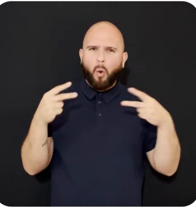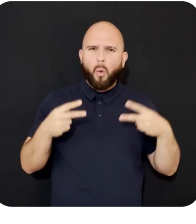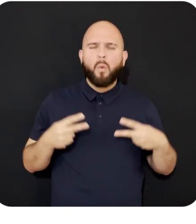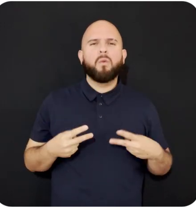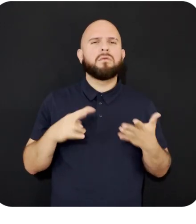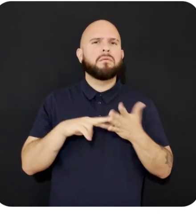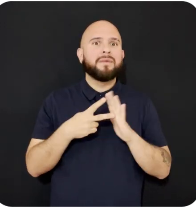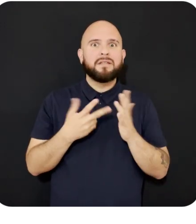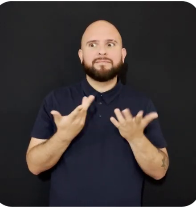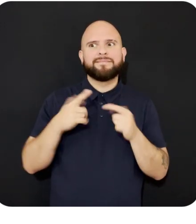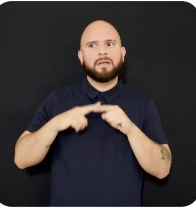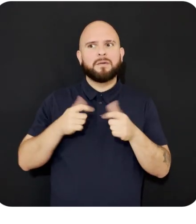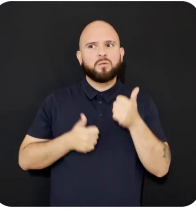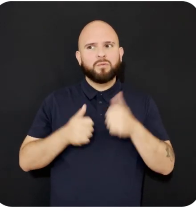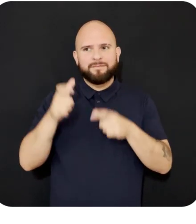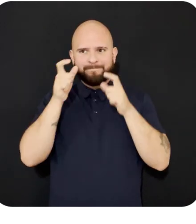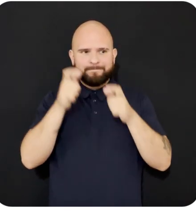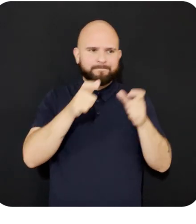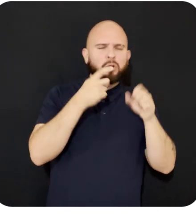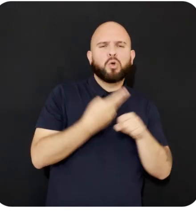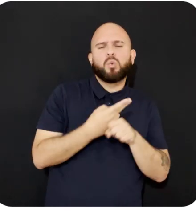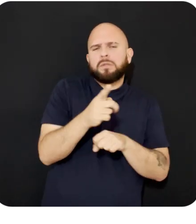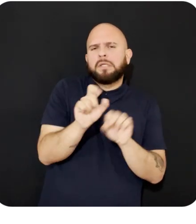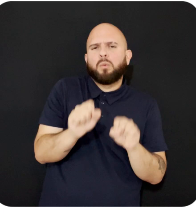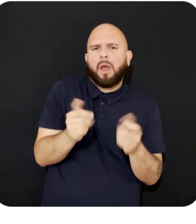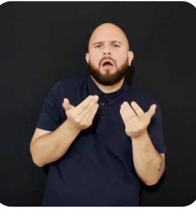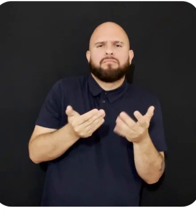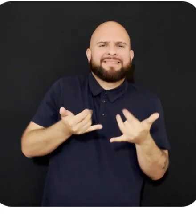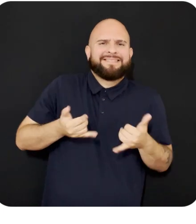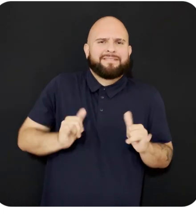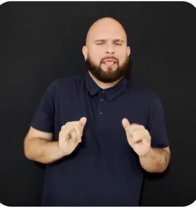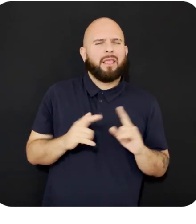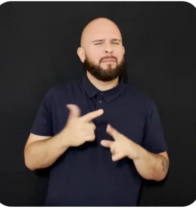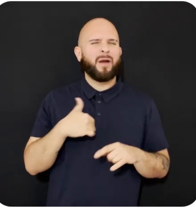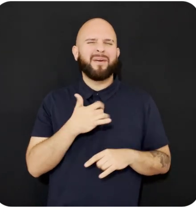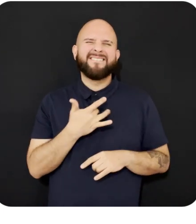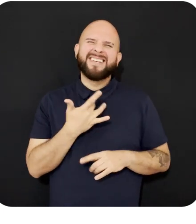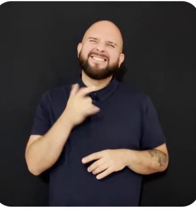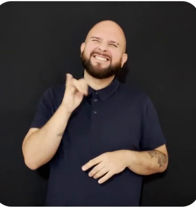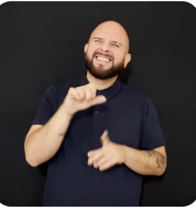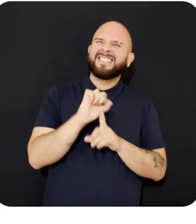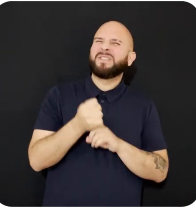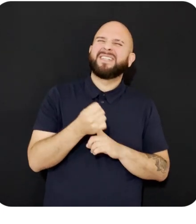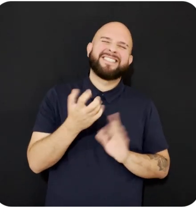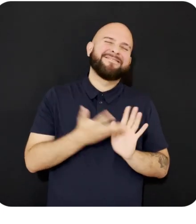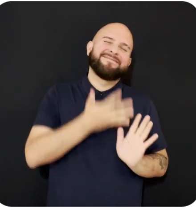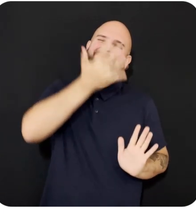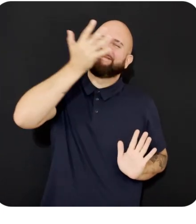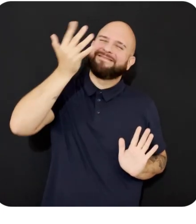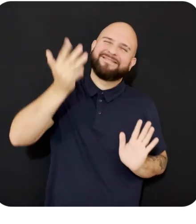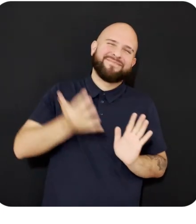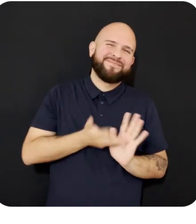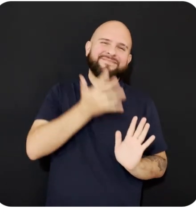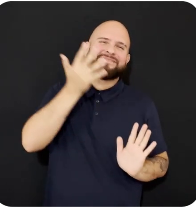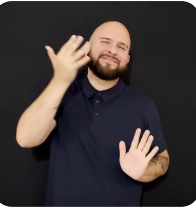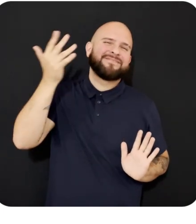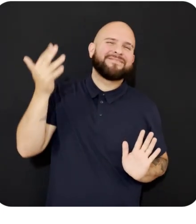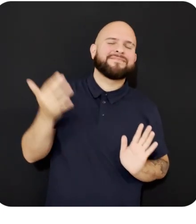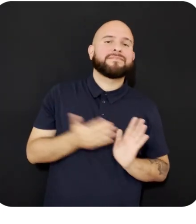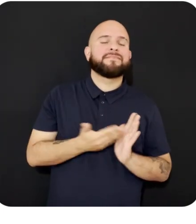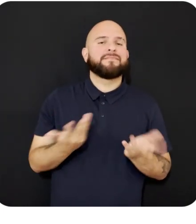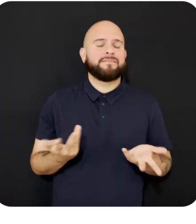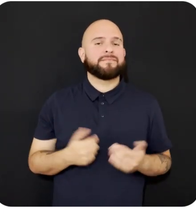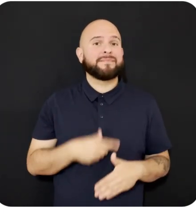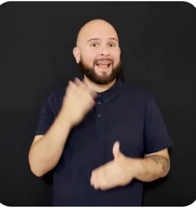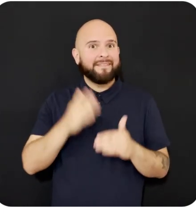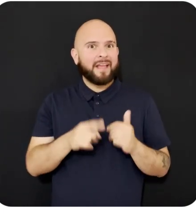your application is running on. However, we believe those situations will be few and far between. In the end,